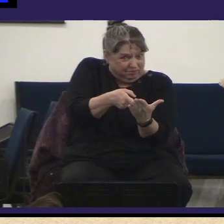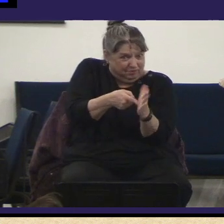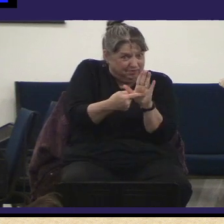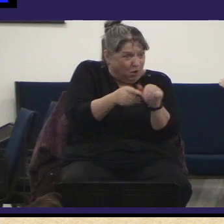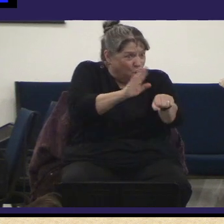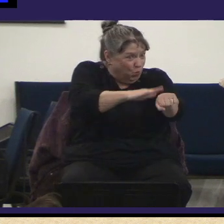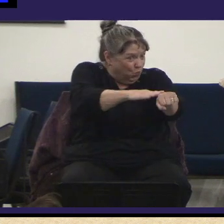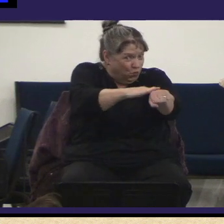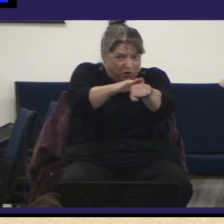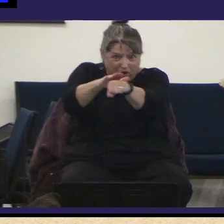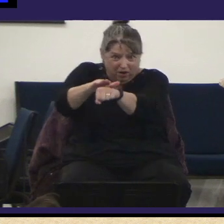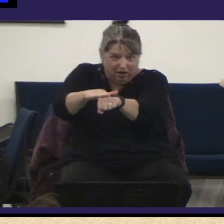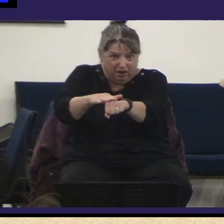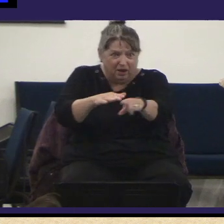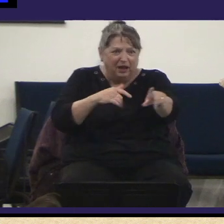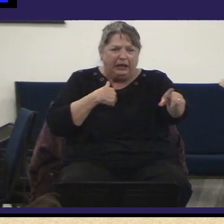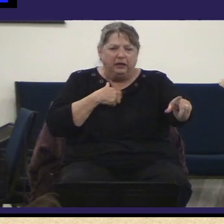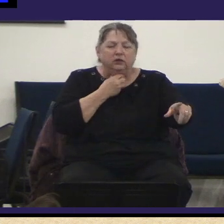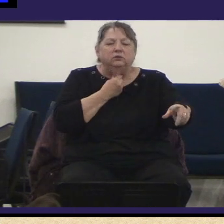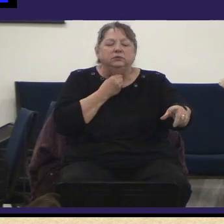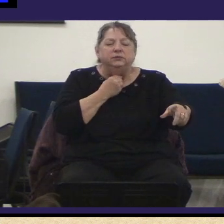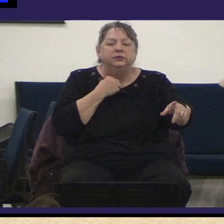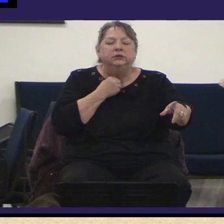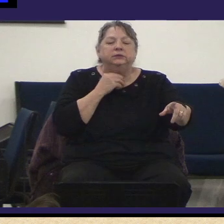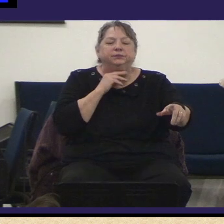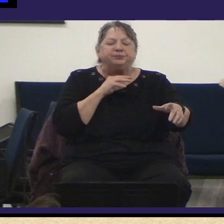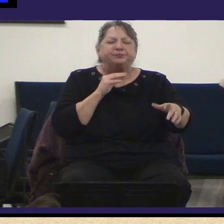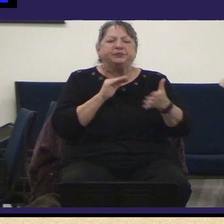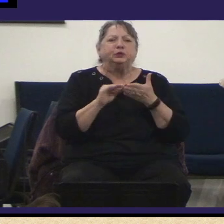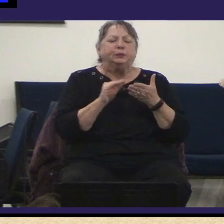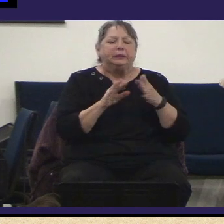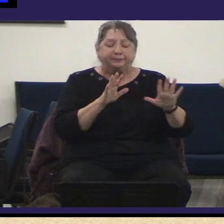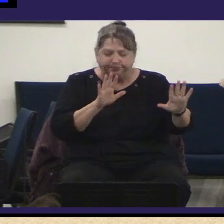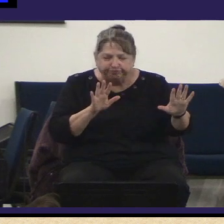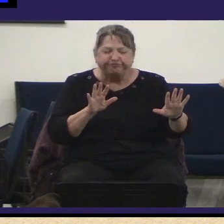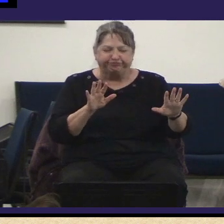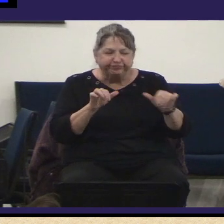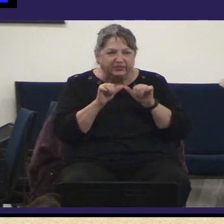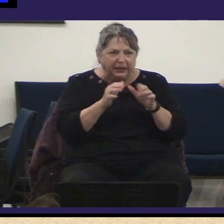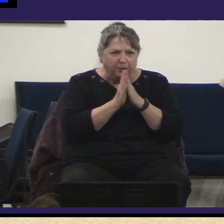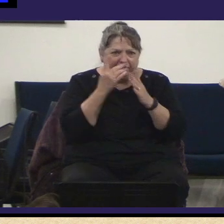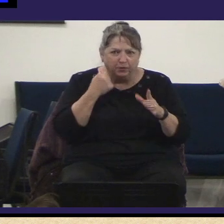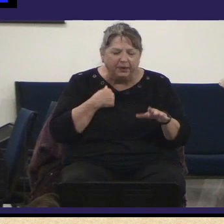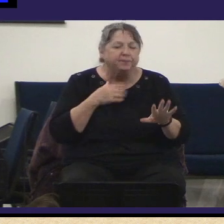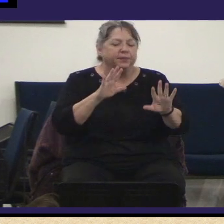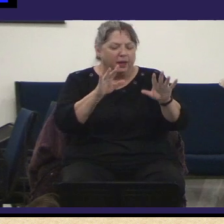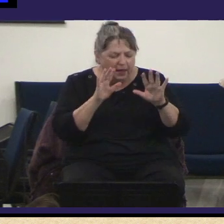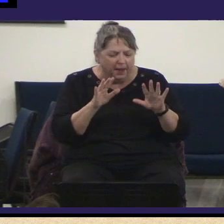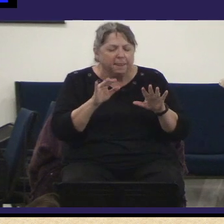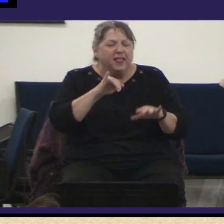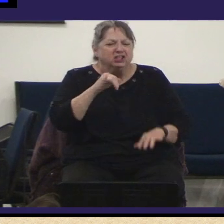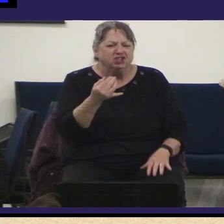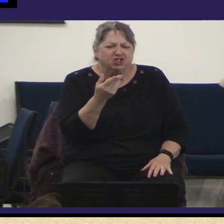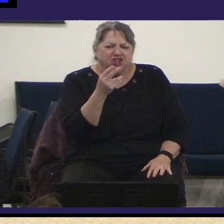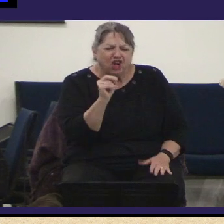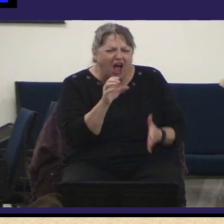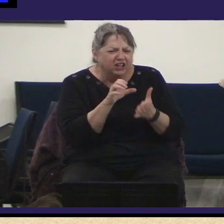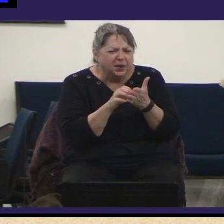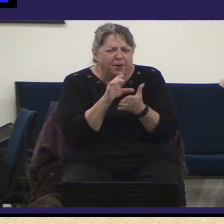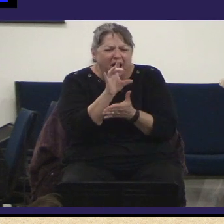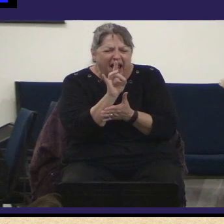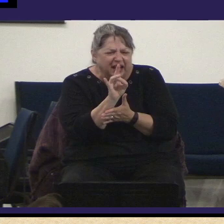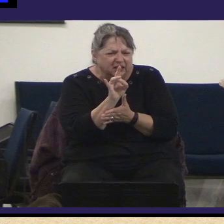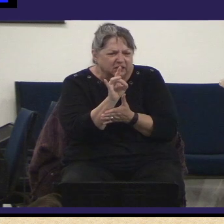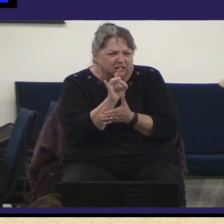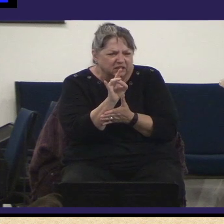excuse me, keep praying. So we've been warned in Scripture that in John 8:44, Jesus calls him a